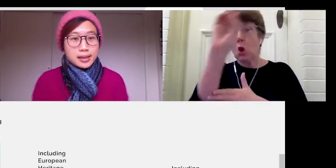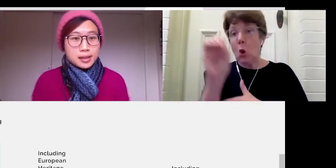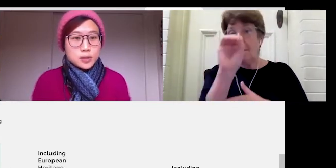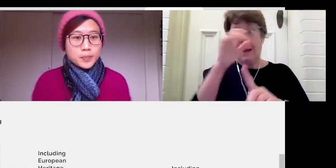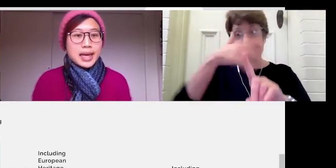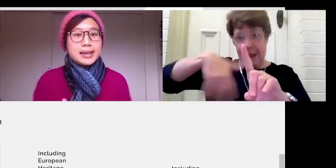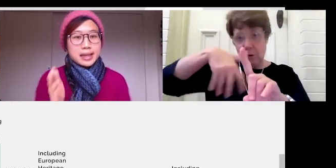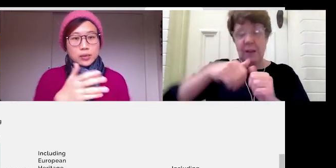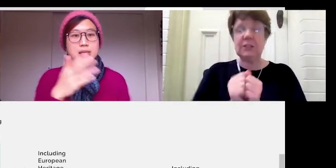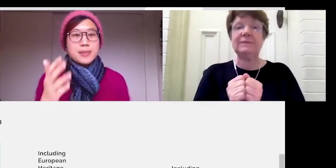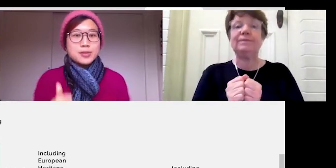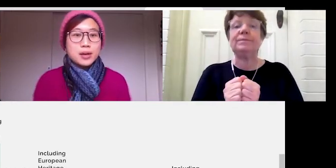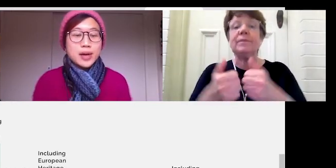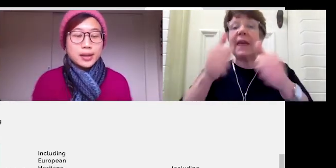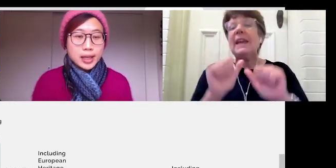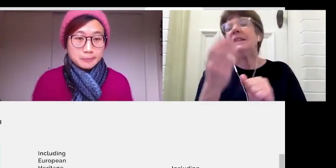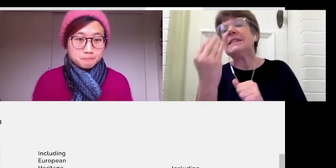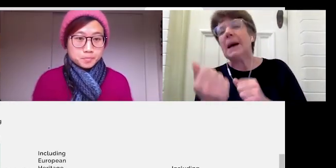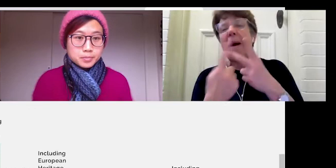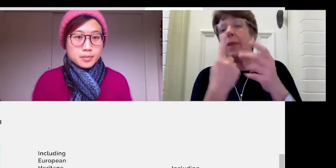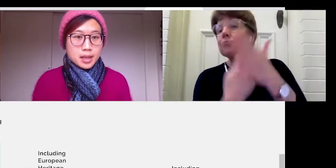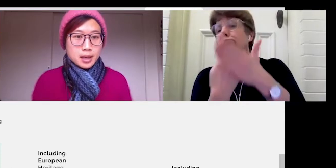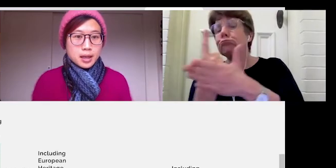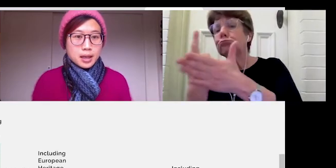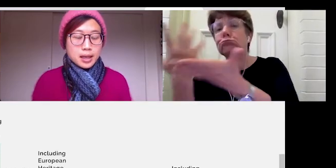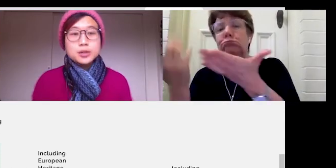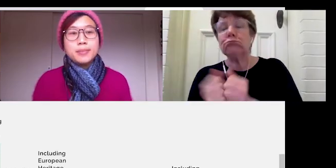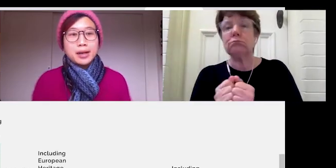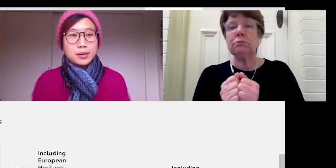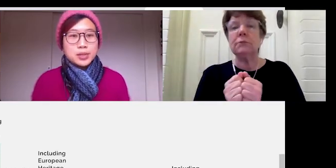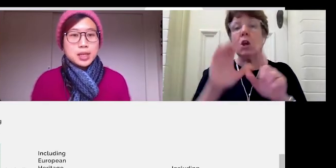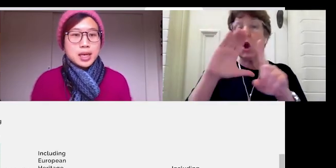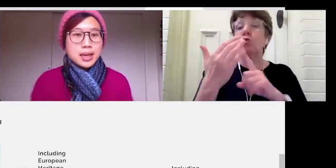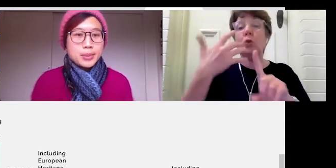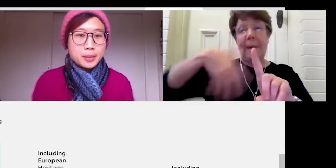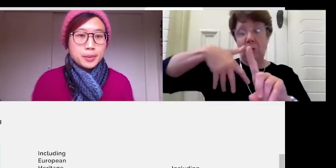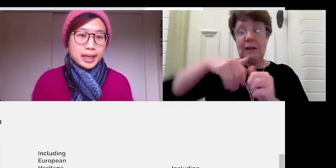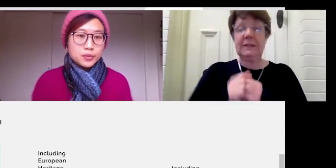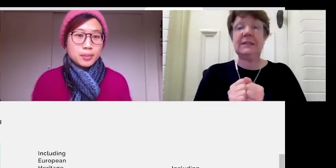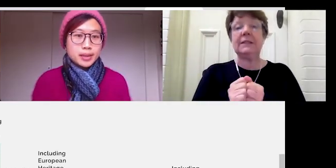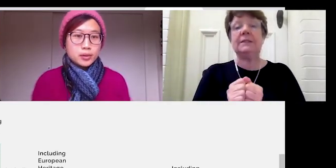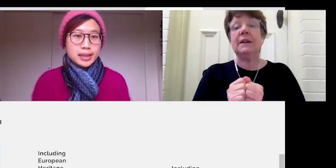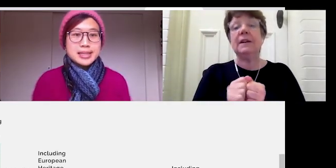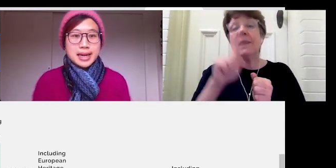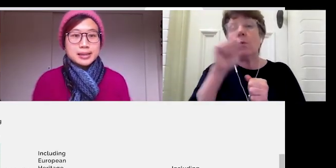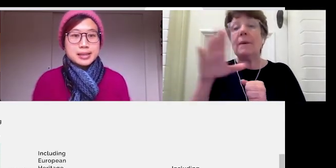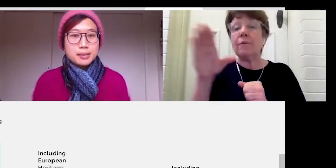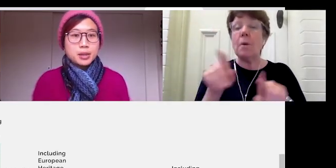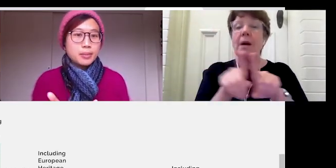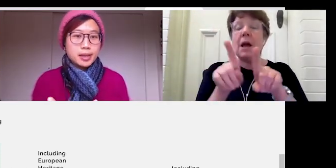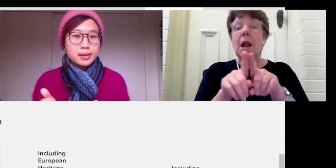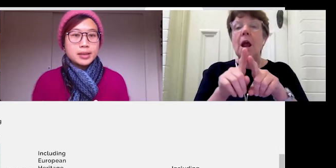their lineage. And then there was a smattering of other cultural backgrounds that people hailed from, including